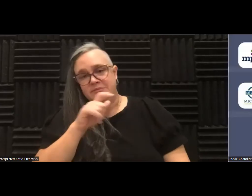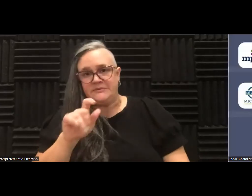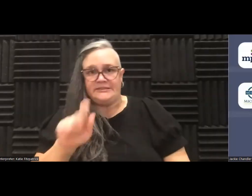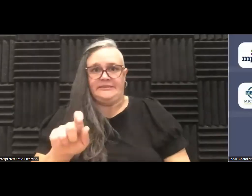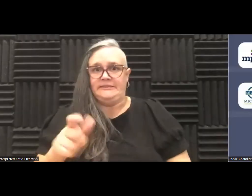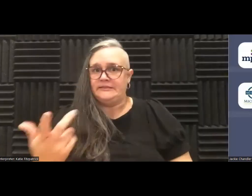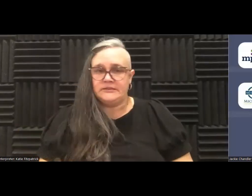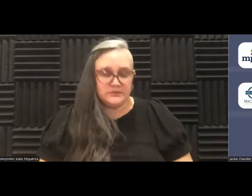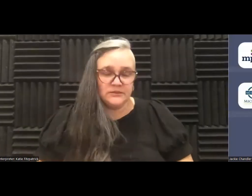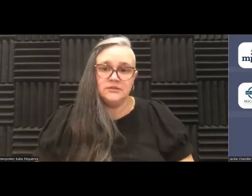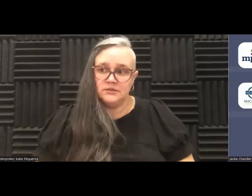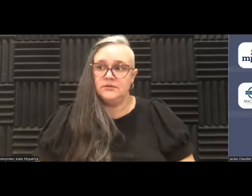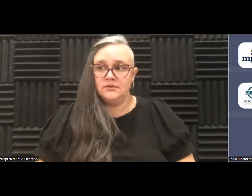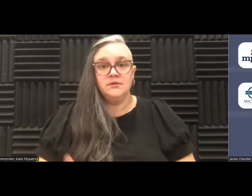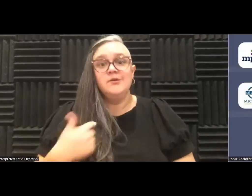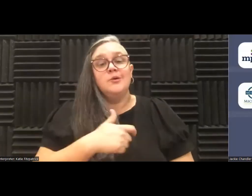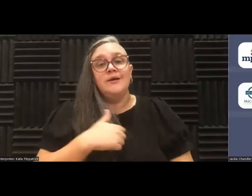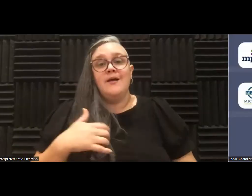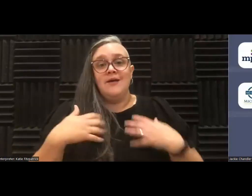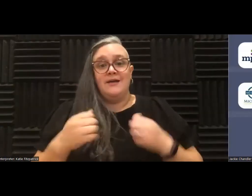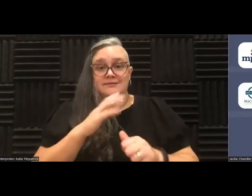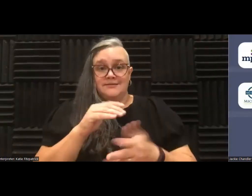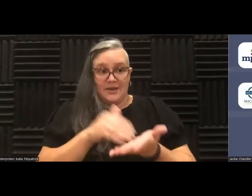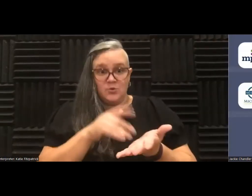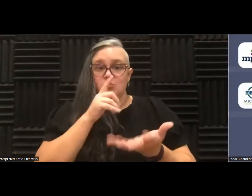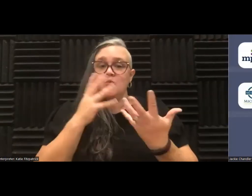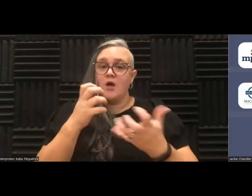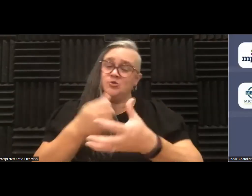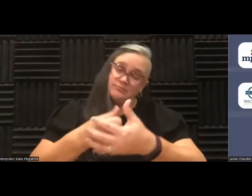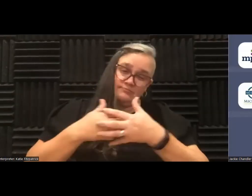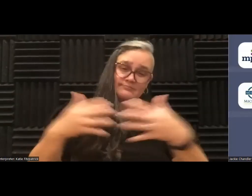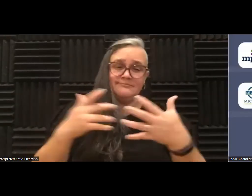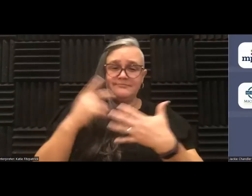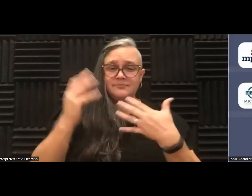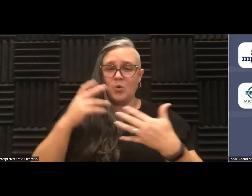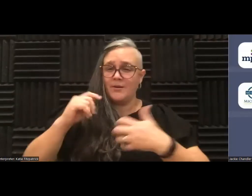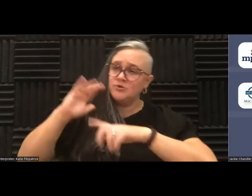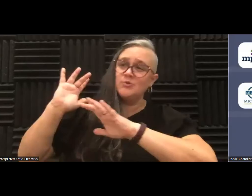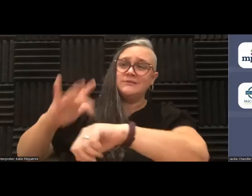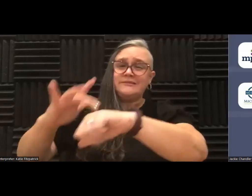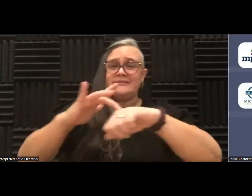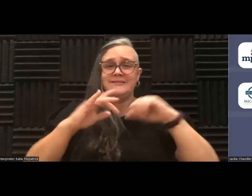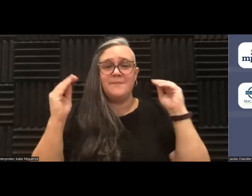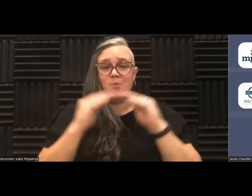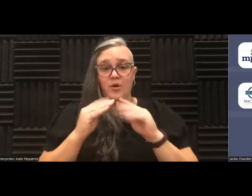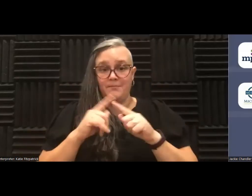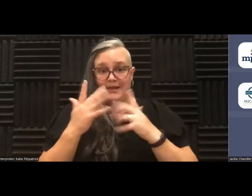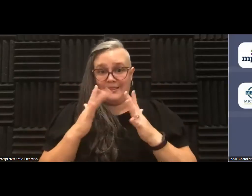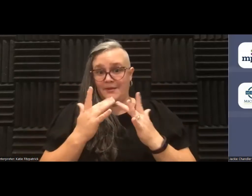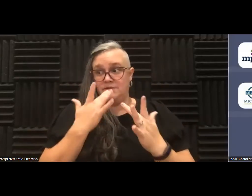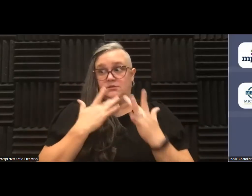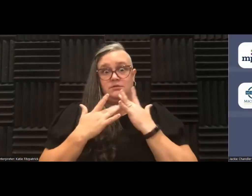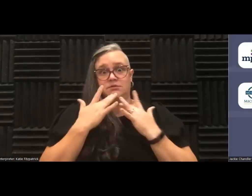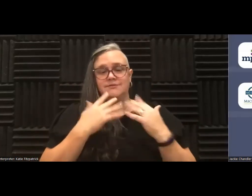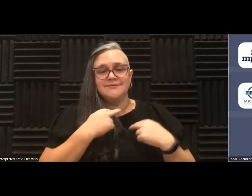We have health centers that they would love to expand their programs and the reach of their programs, but they just might be kind of stuck right now with